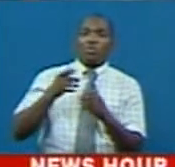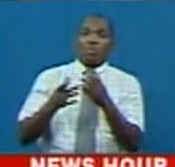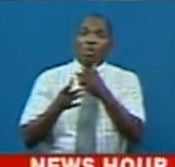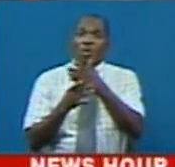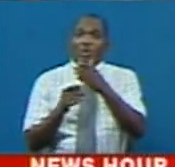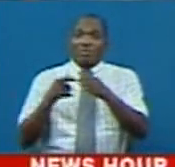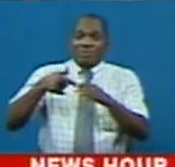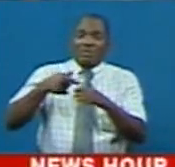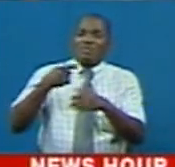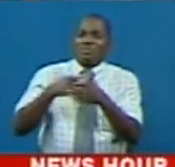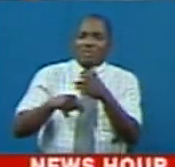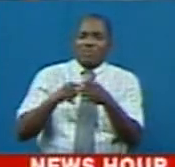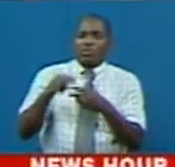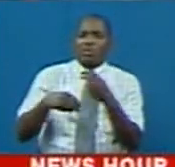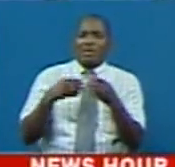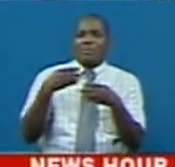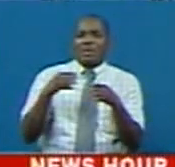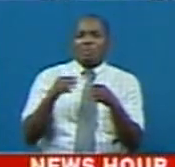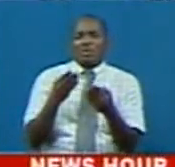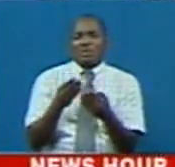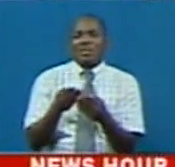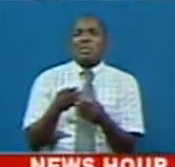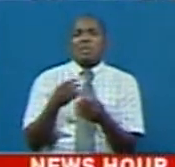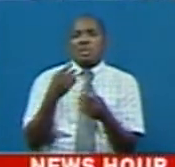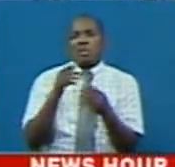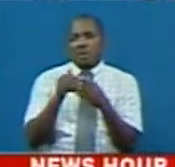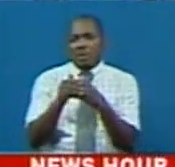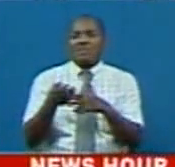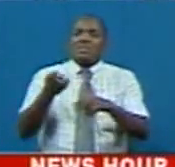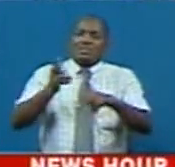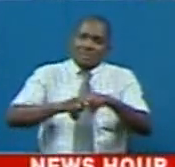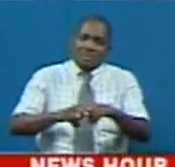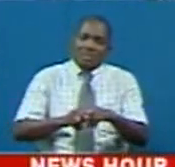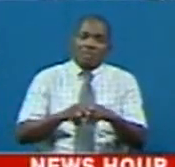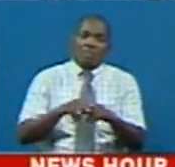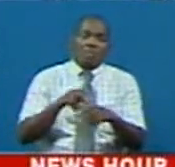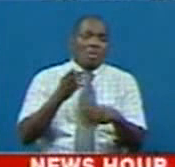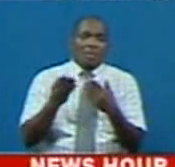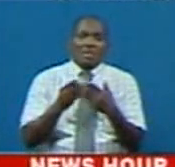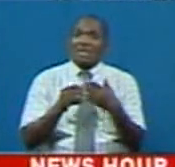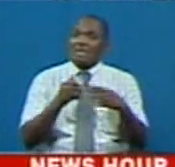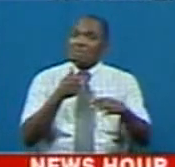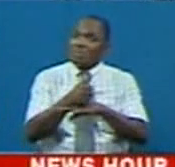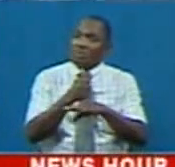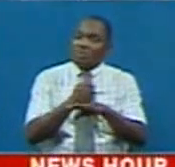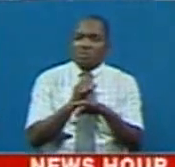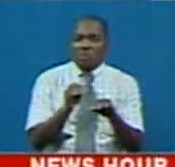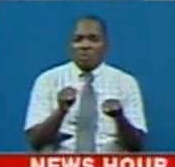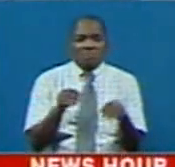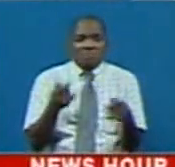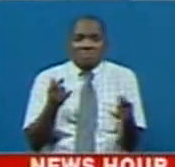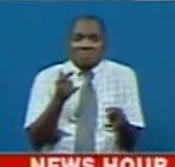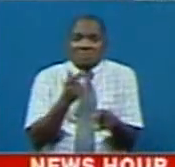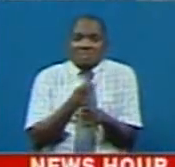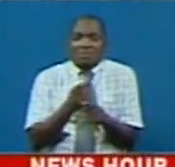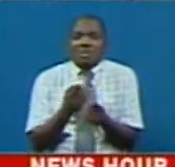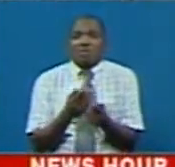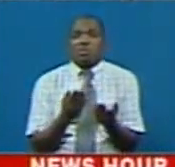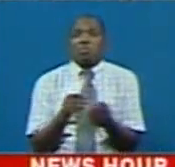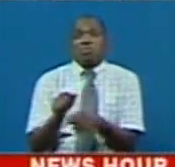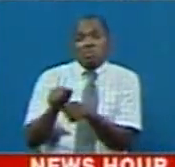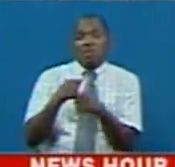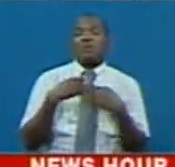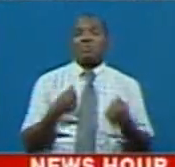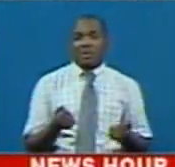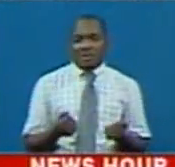market, it also might cause the increment. So we should not blame anybody. We should just have to do our homework well